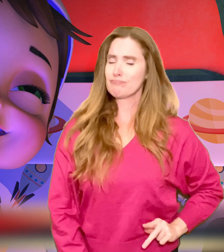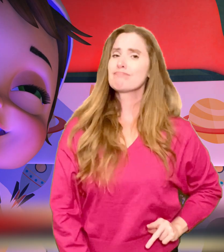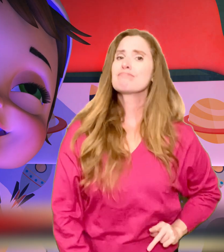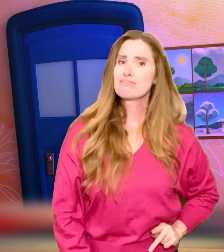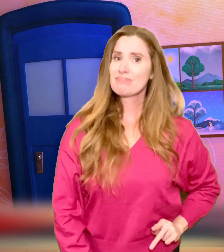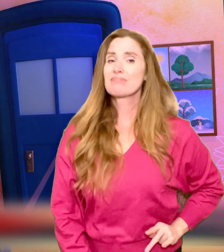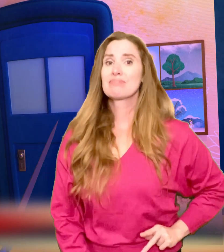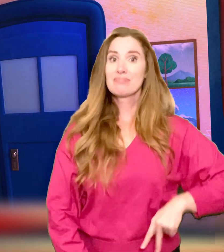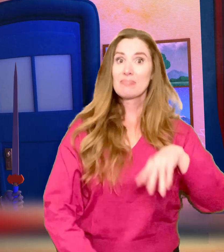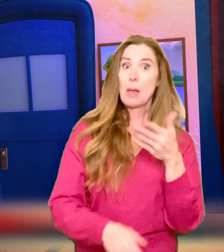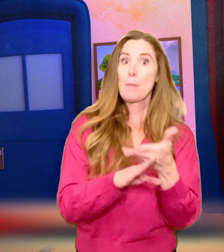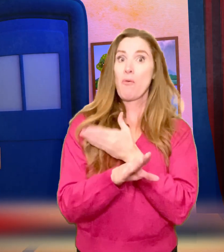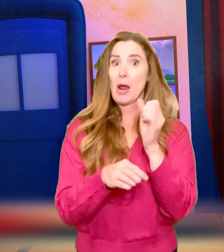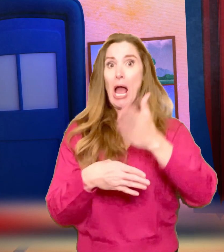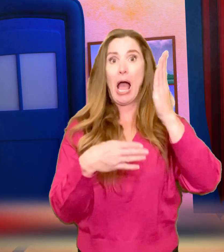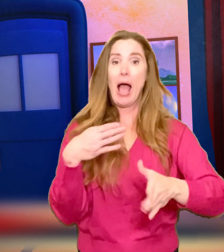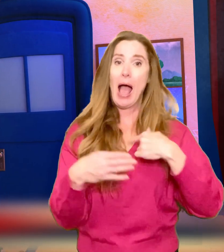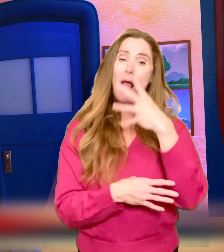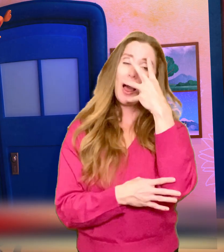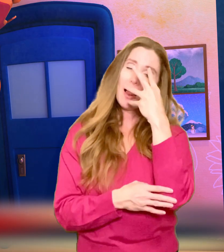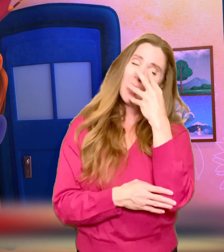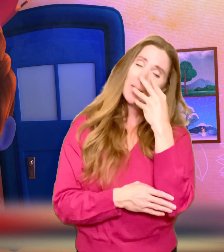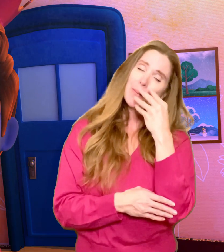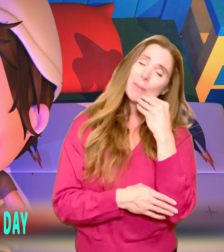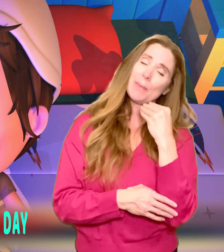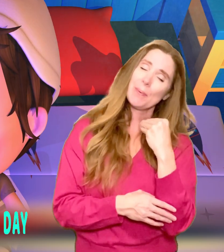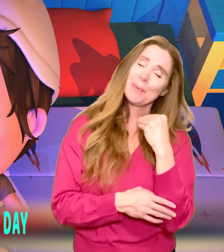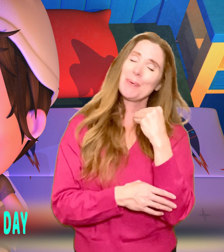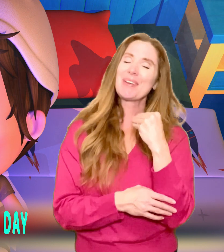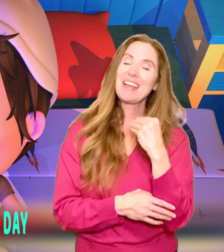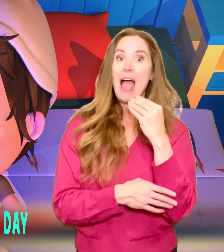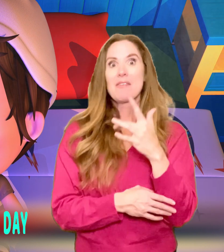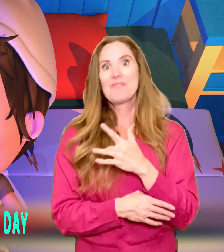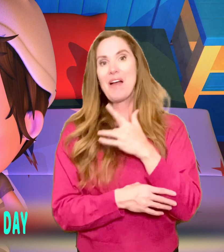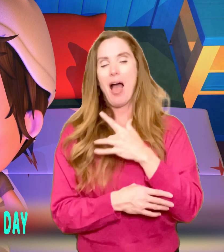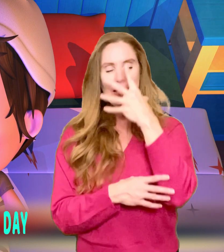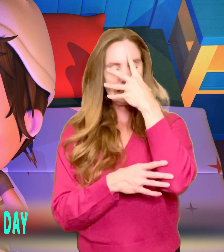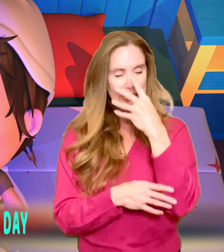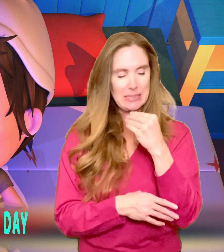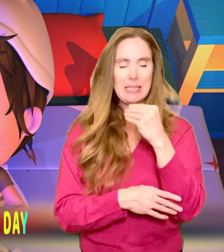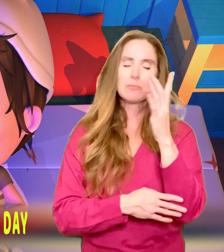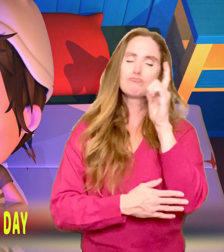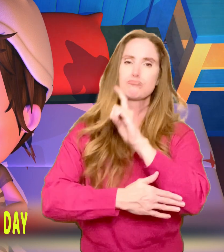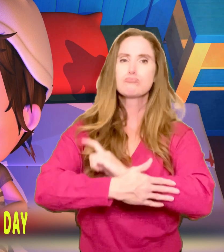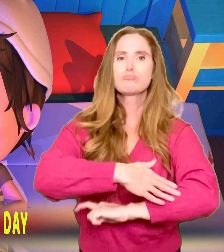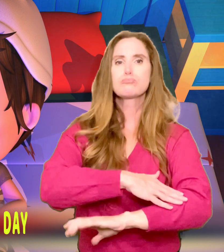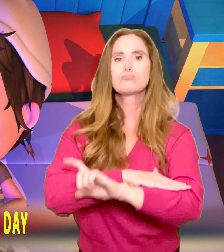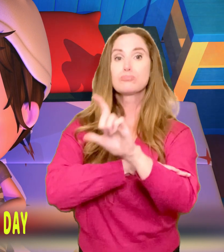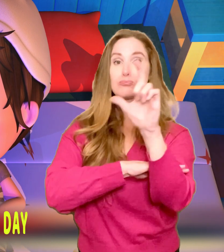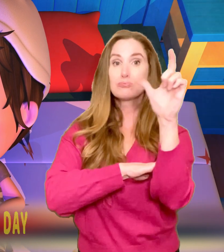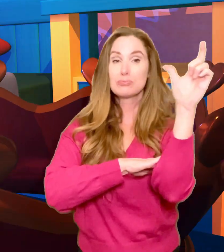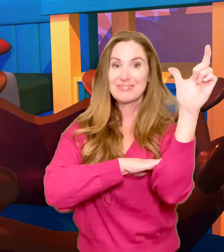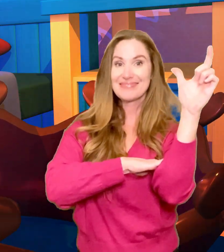king. Before he could end it, I drifted away to a deep sound sleep till the very